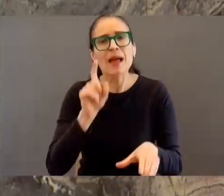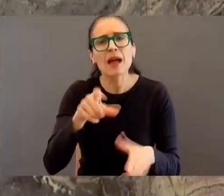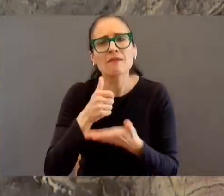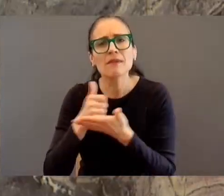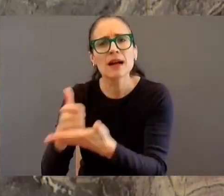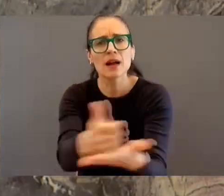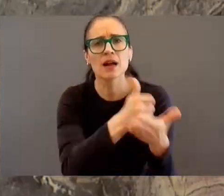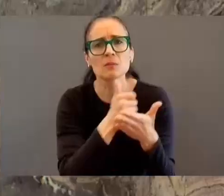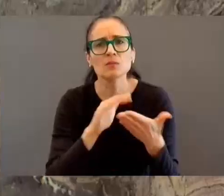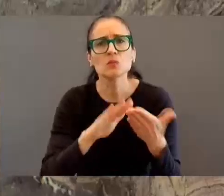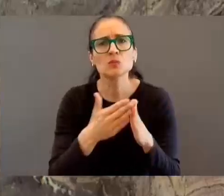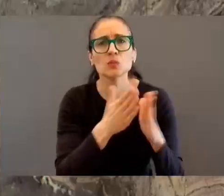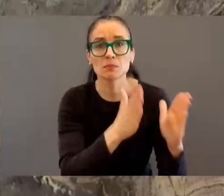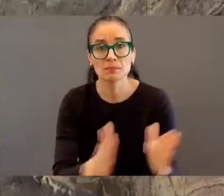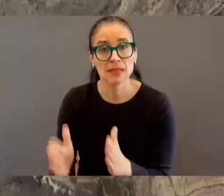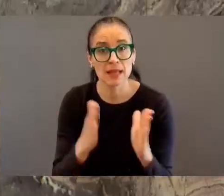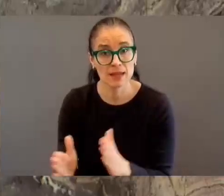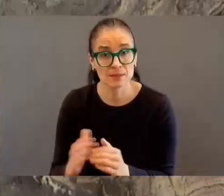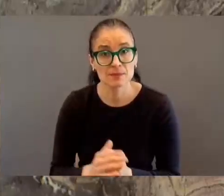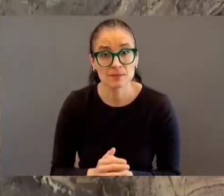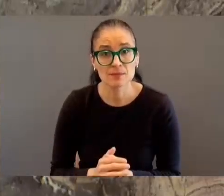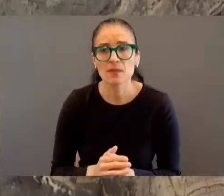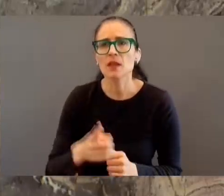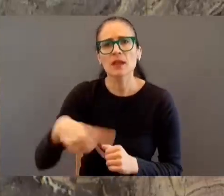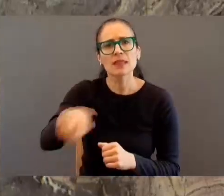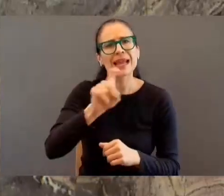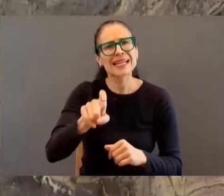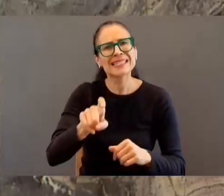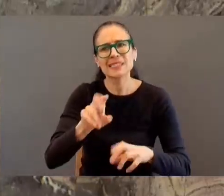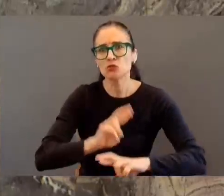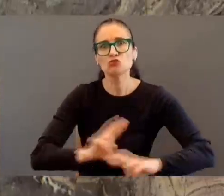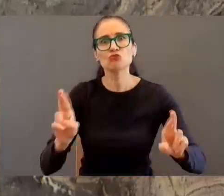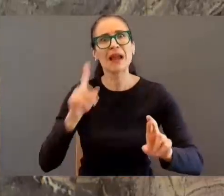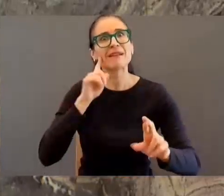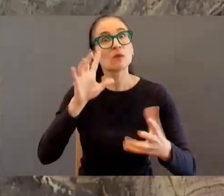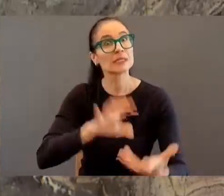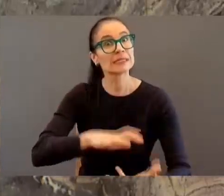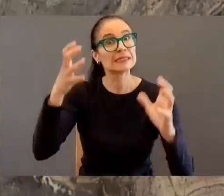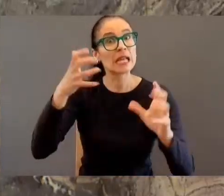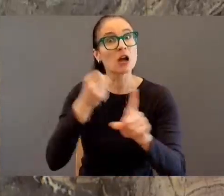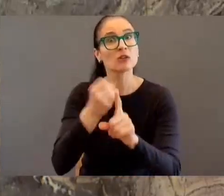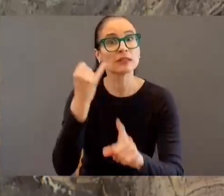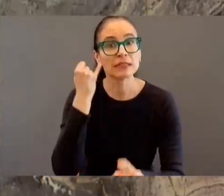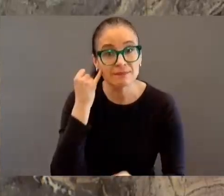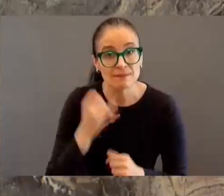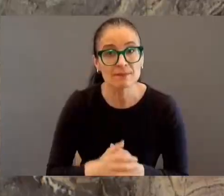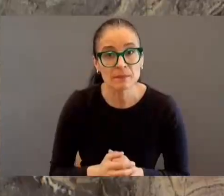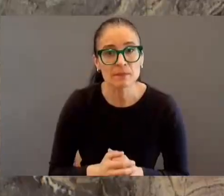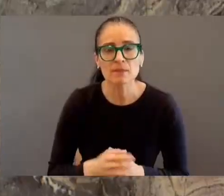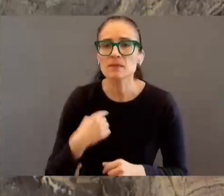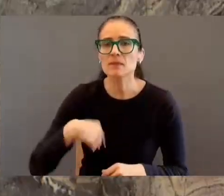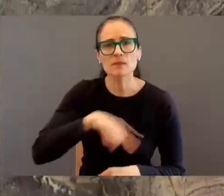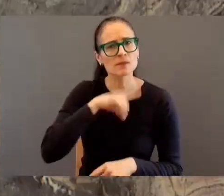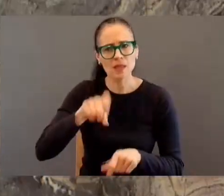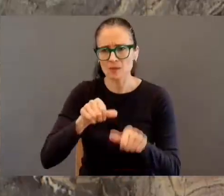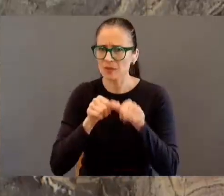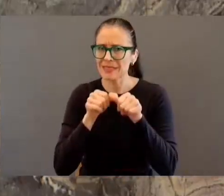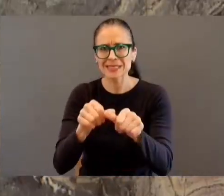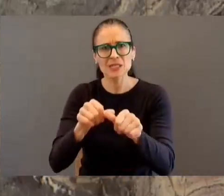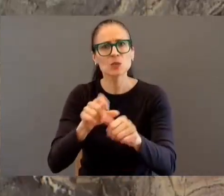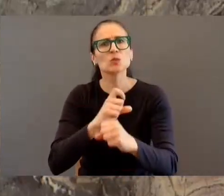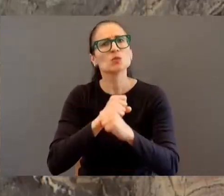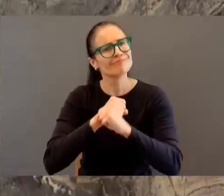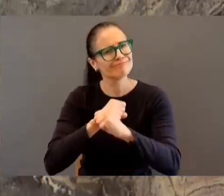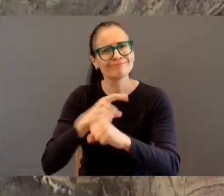for those circumstances. And we have to take continued action against climate change. And that's why, through the Clean BC